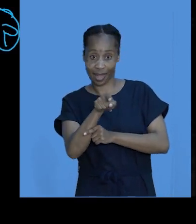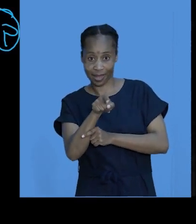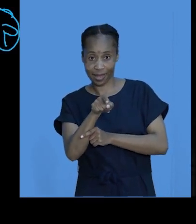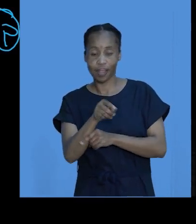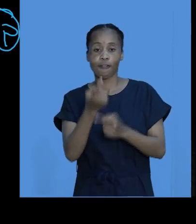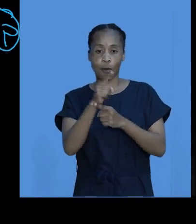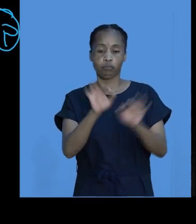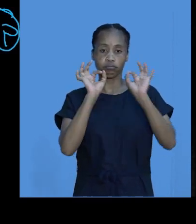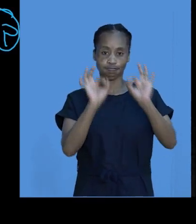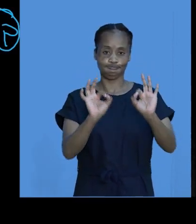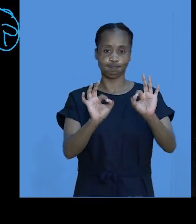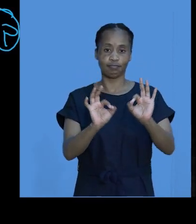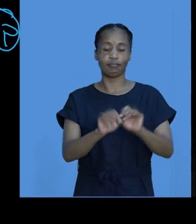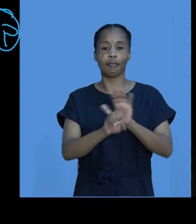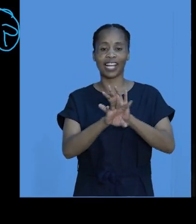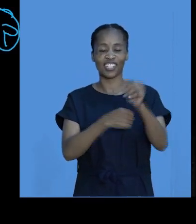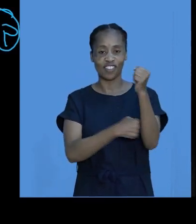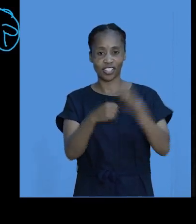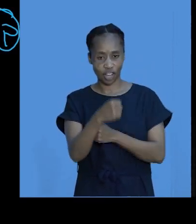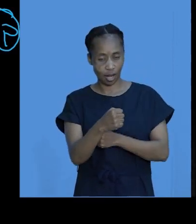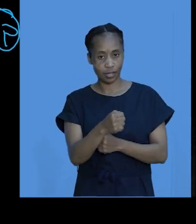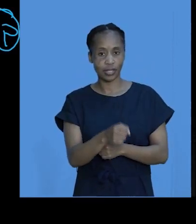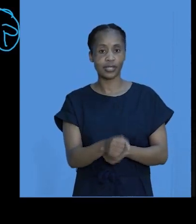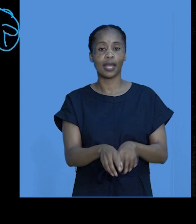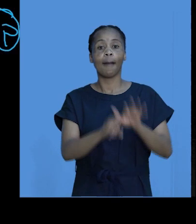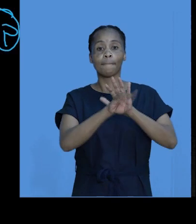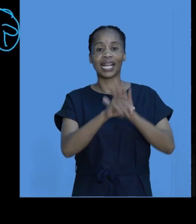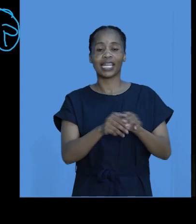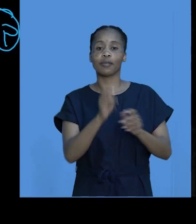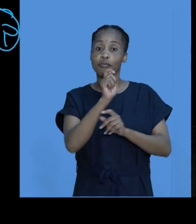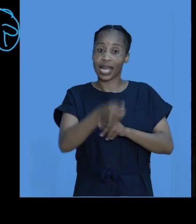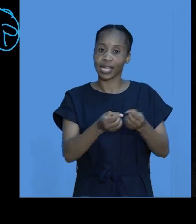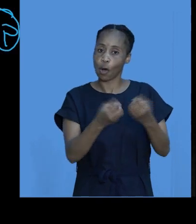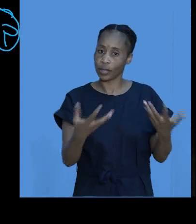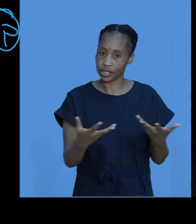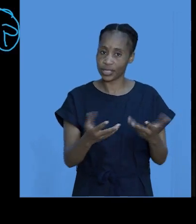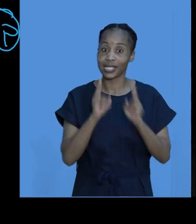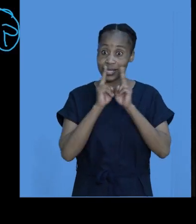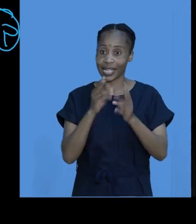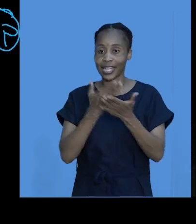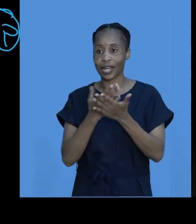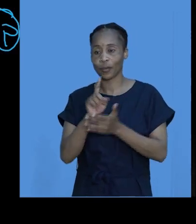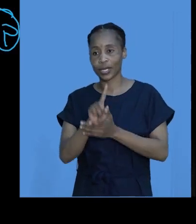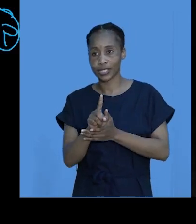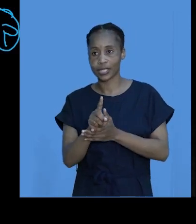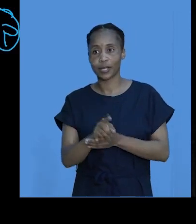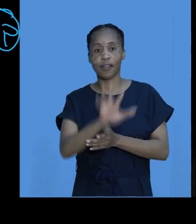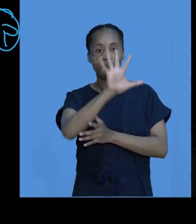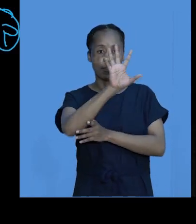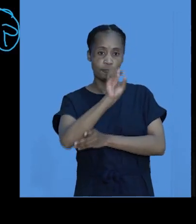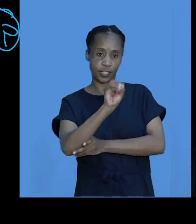there for a perfect market structure. So what is our market price there? As you can see, guys, our market price there